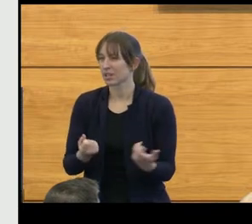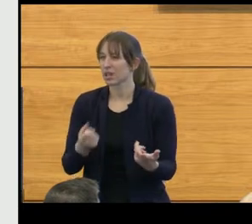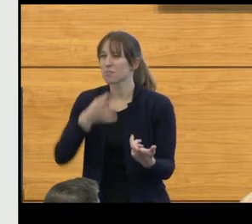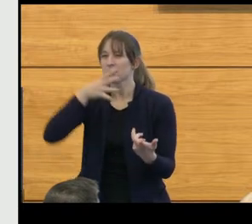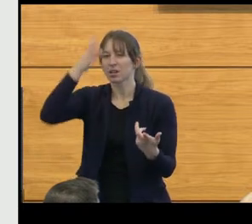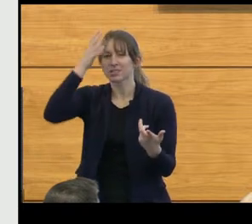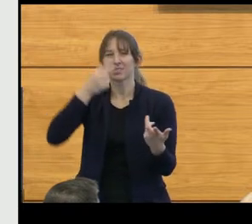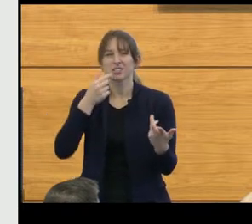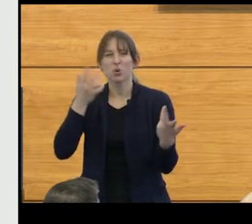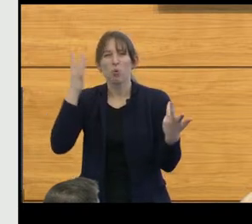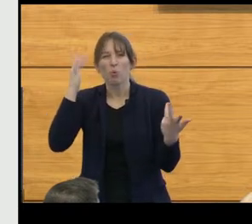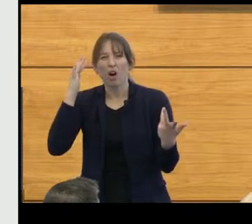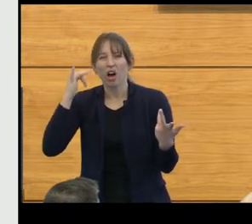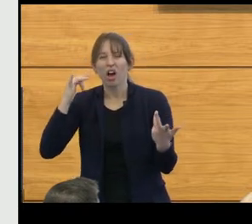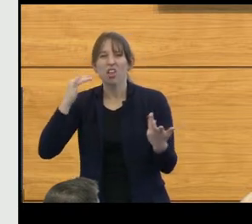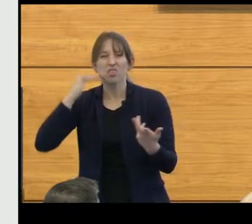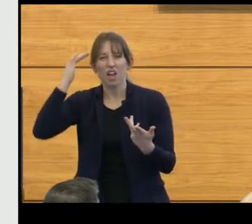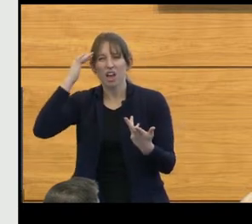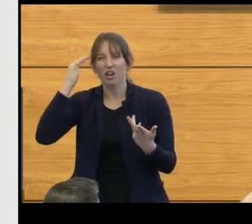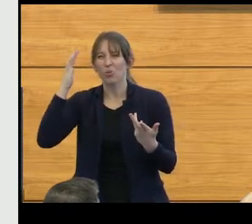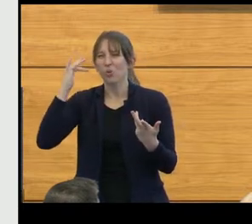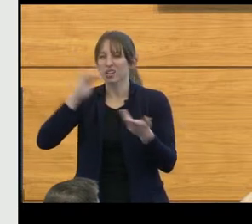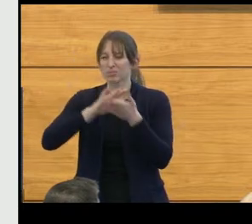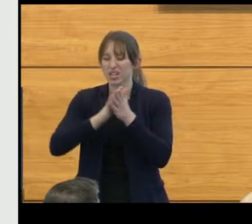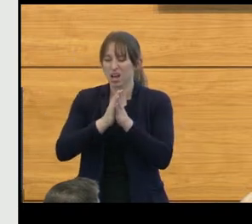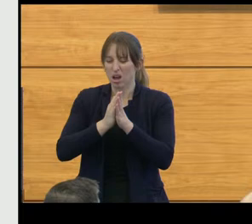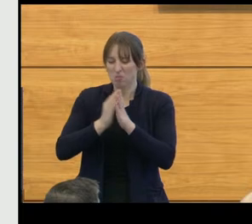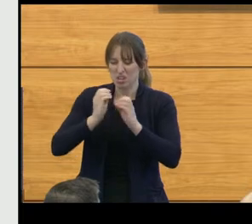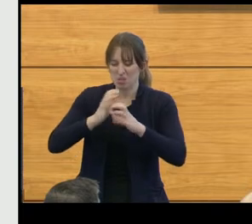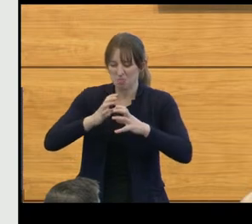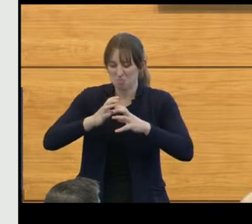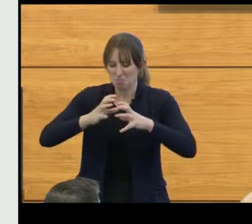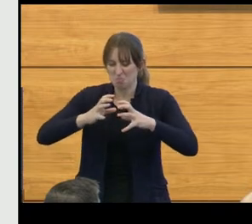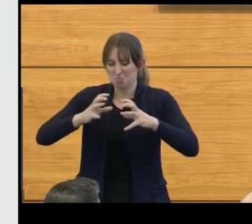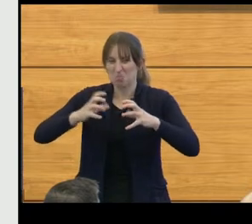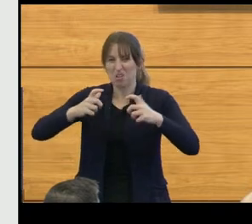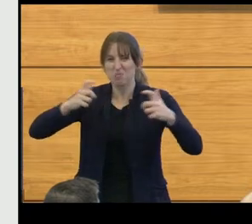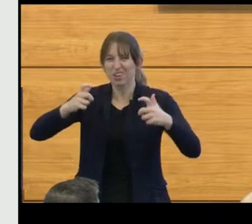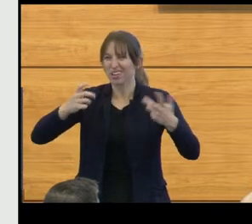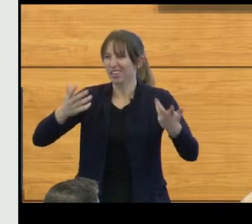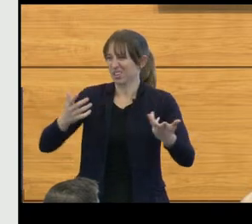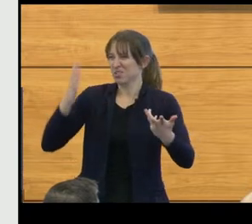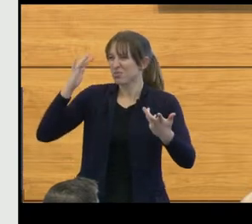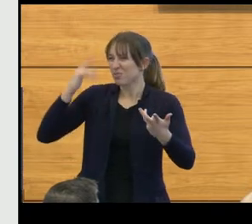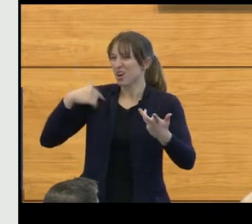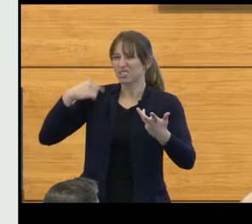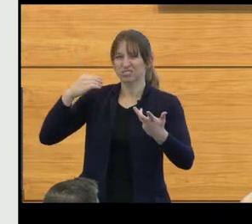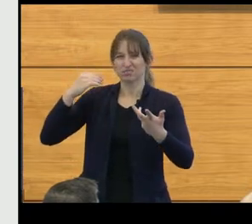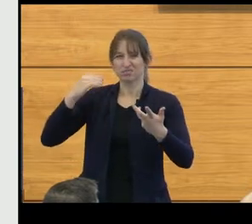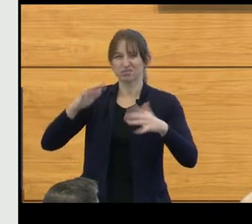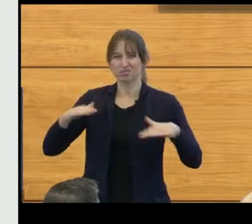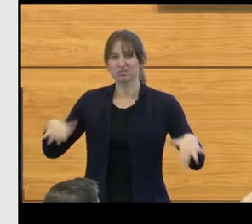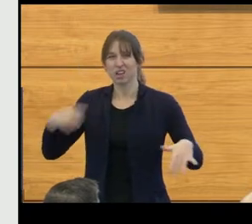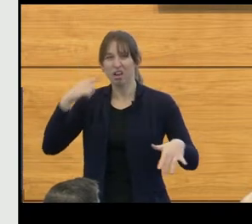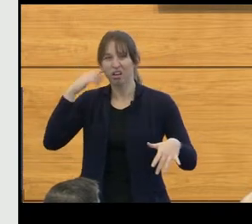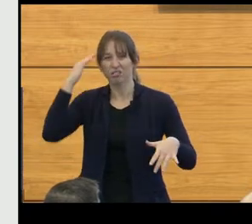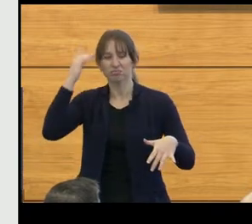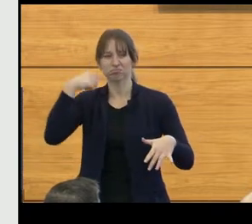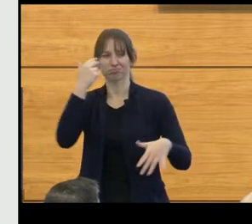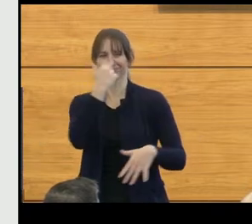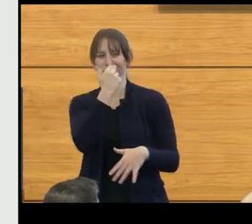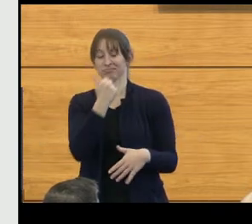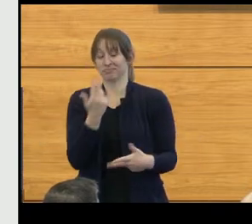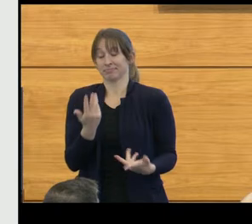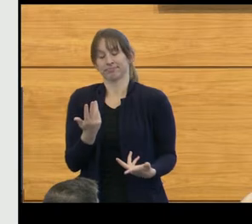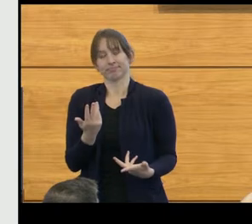child's head getting so big? What is the problem? Why does my child's head look so funny? And I can tell you